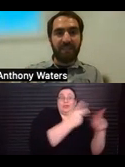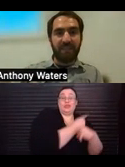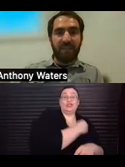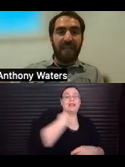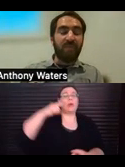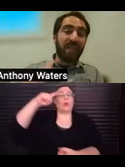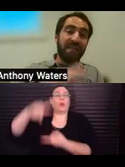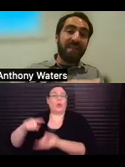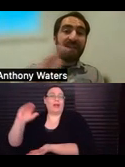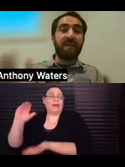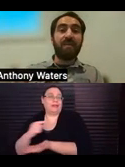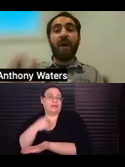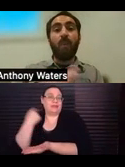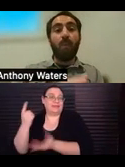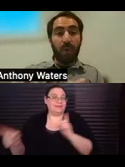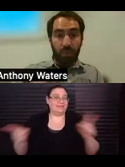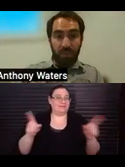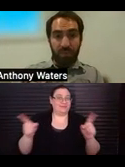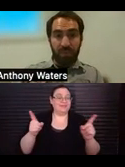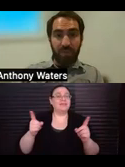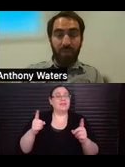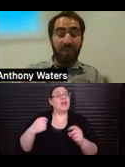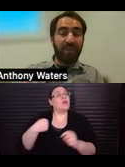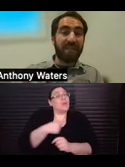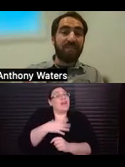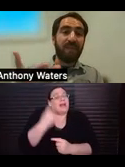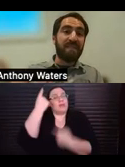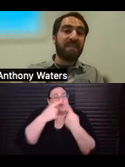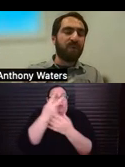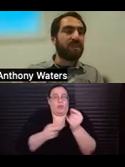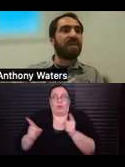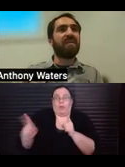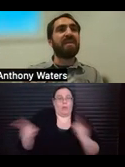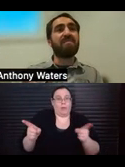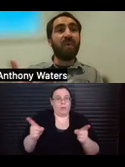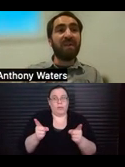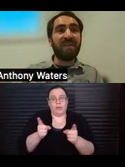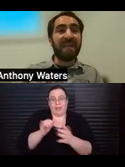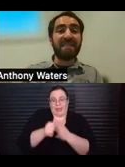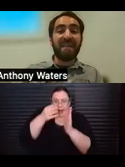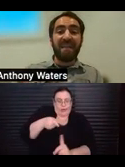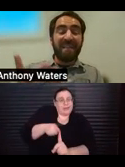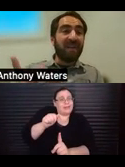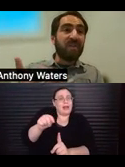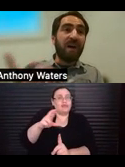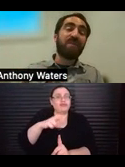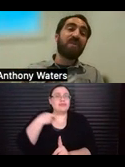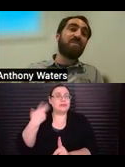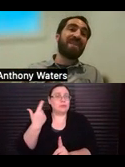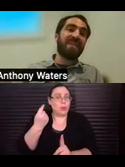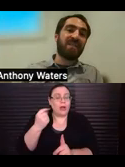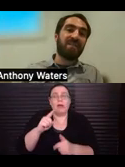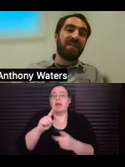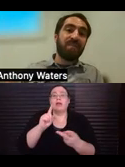it. And we like to think about both. What are the things that place this person at risk, but what are the things that also offer